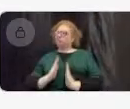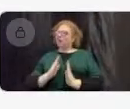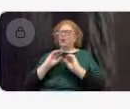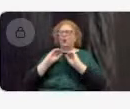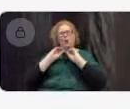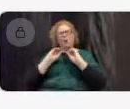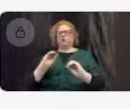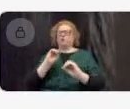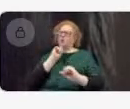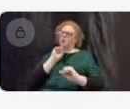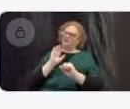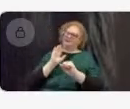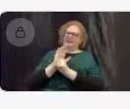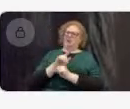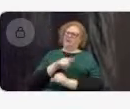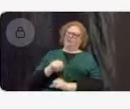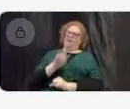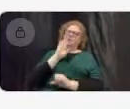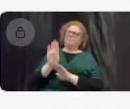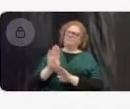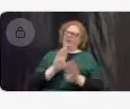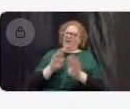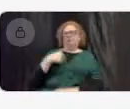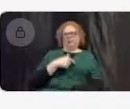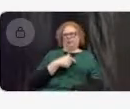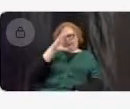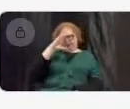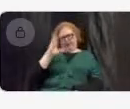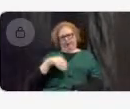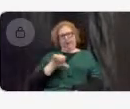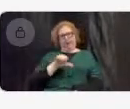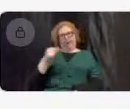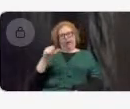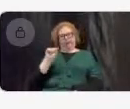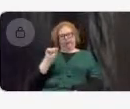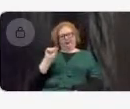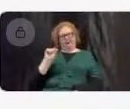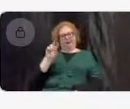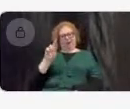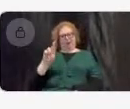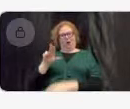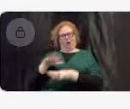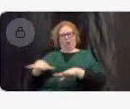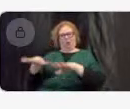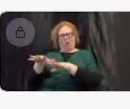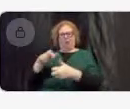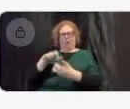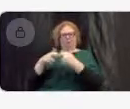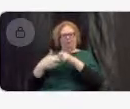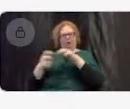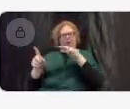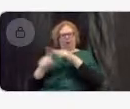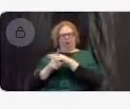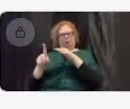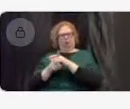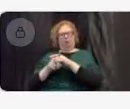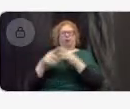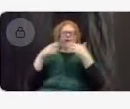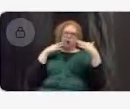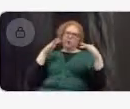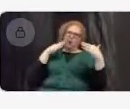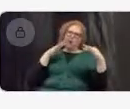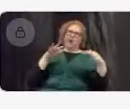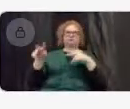from previous STR locations in the city that problems like noise, parking, parties, roaming